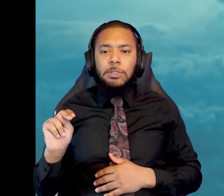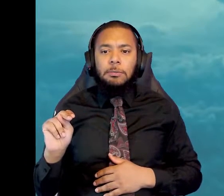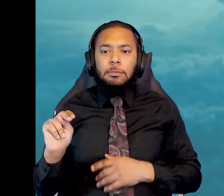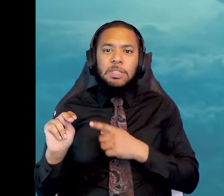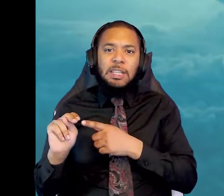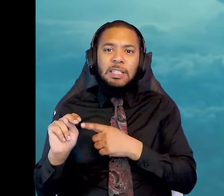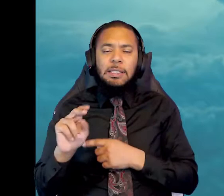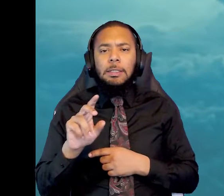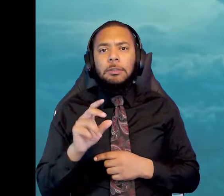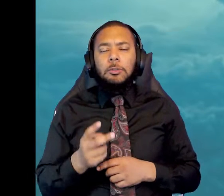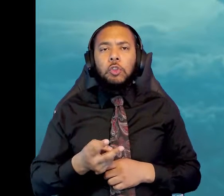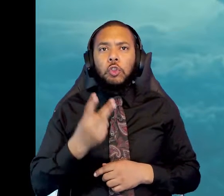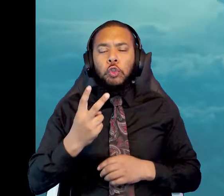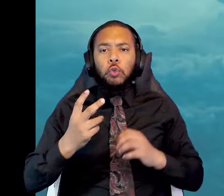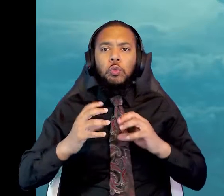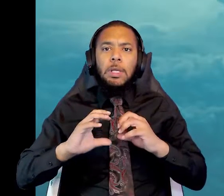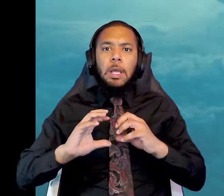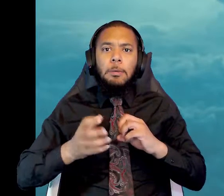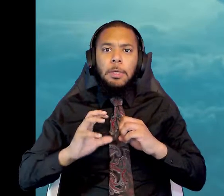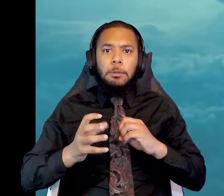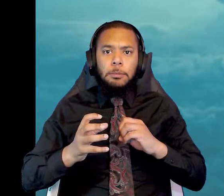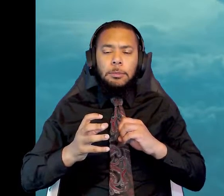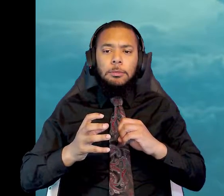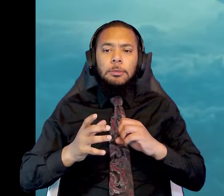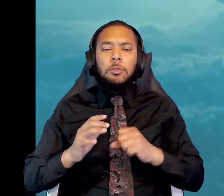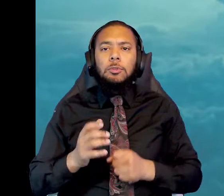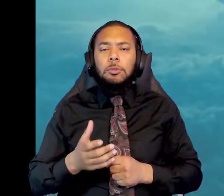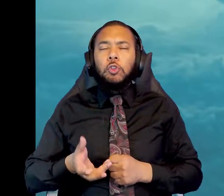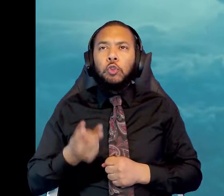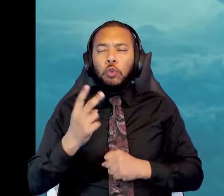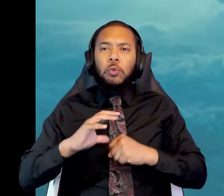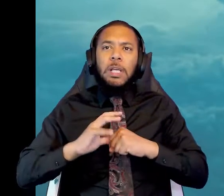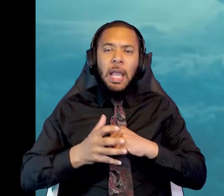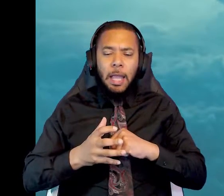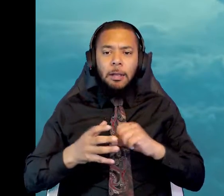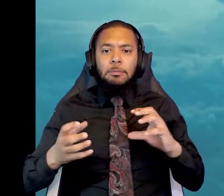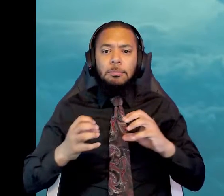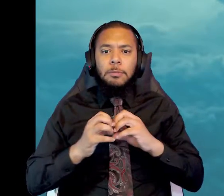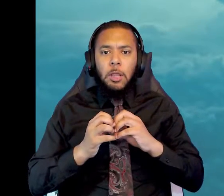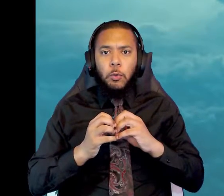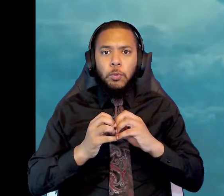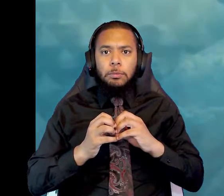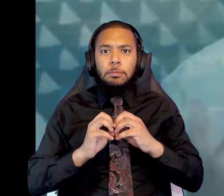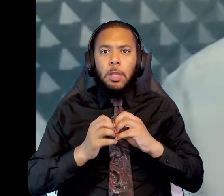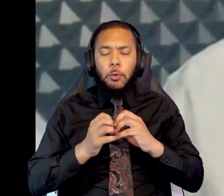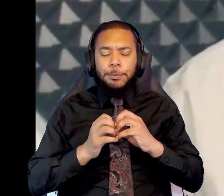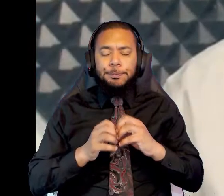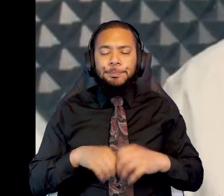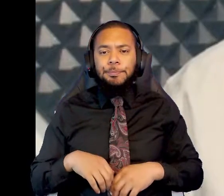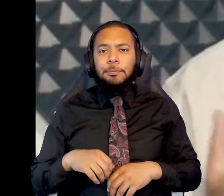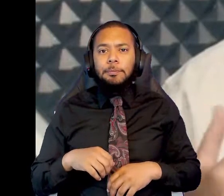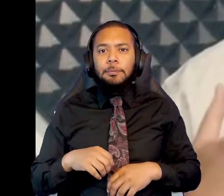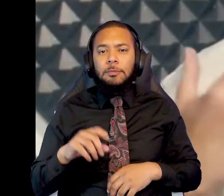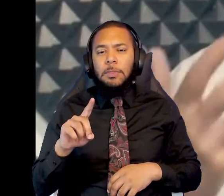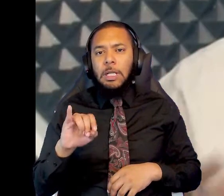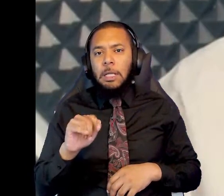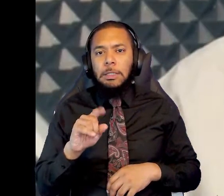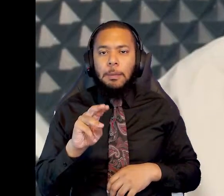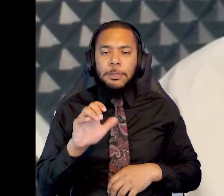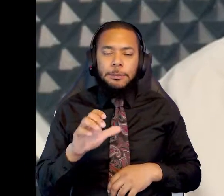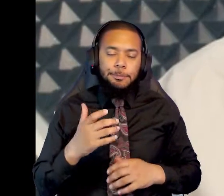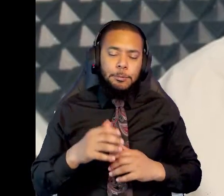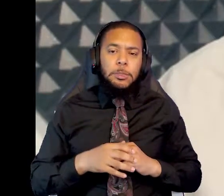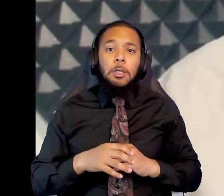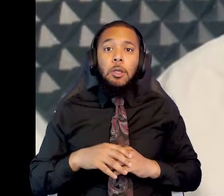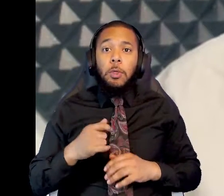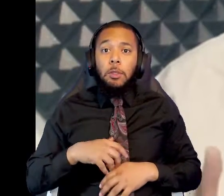is a diatomic molecule. Diatomic means two atoms connected together. When you breathe in nitrogen, you simply breathe it back